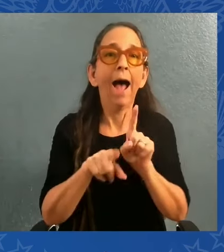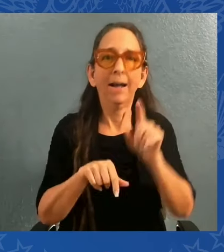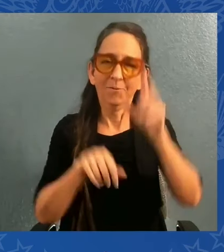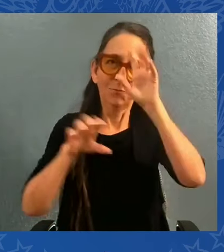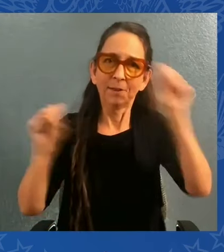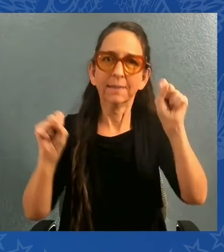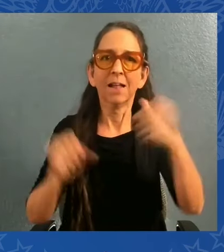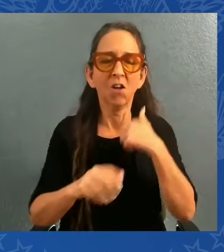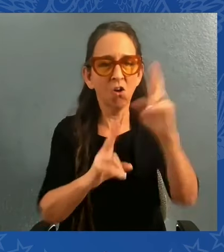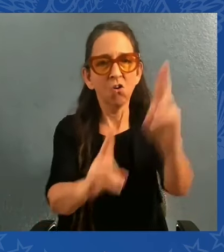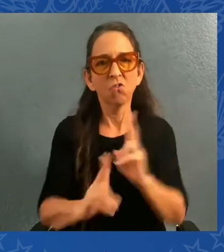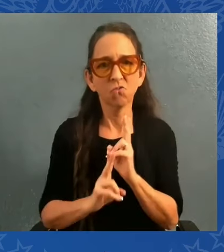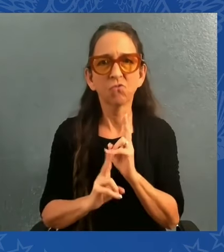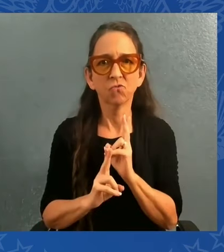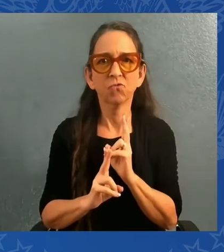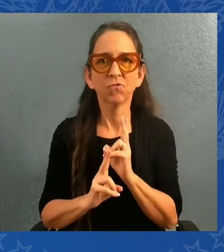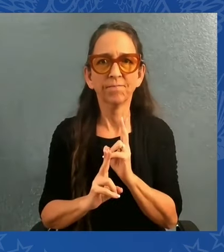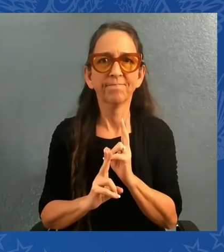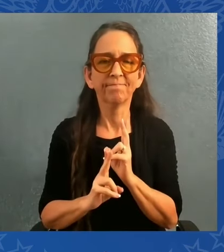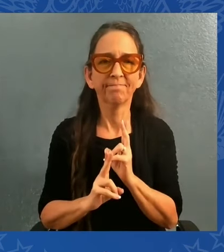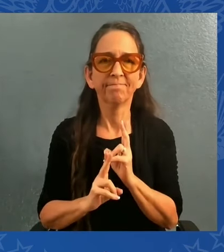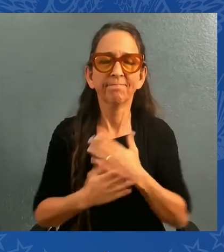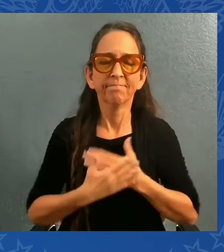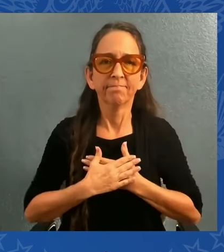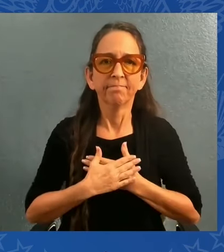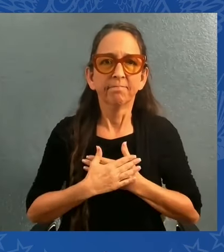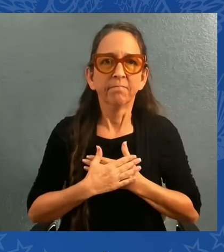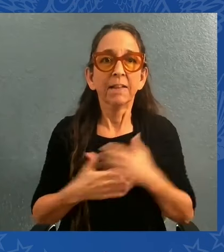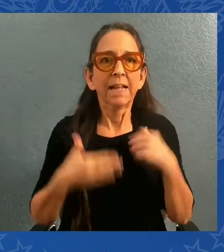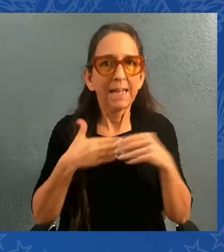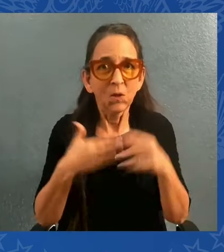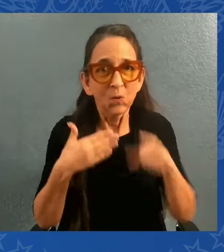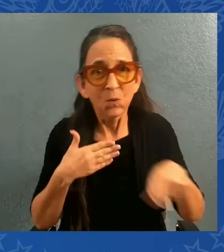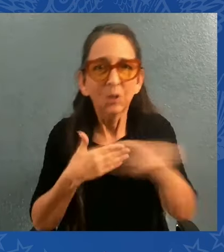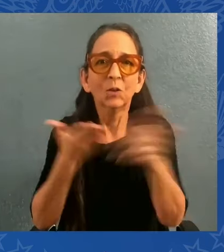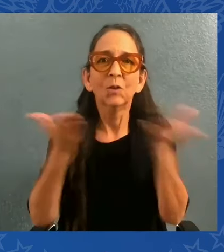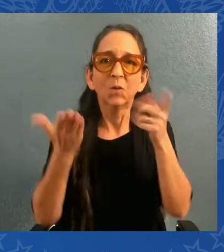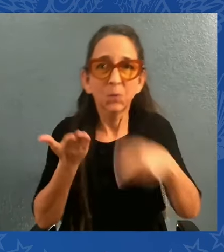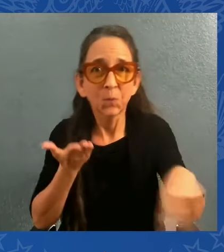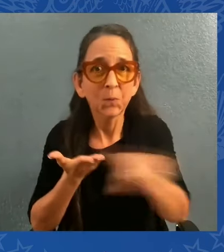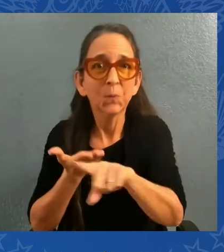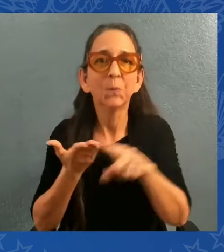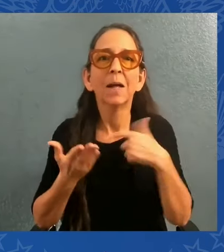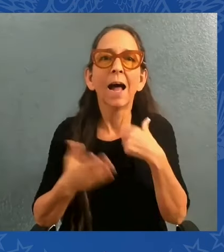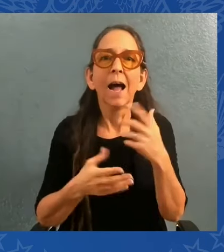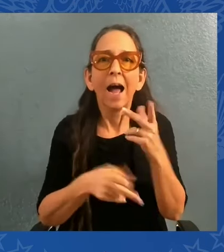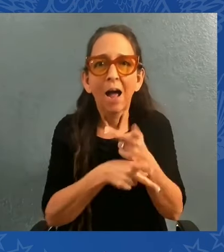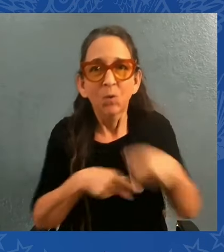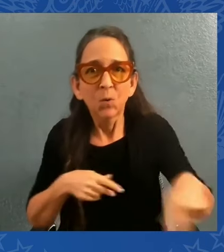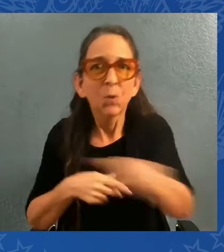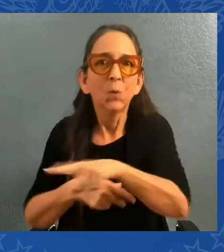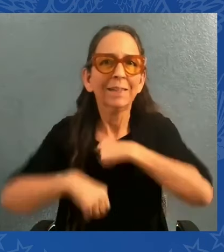life to lead you, to serve you, to care for you, to defend you, just as you defended